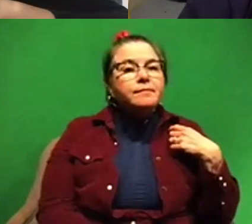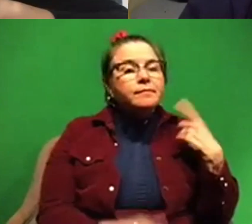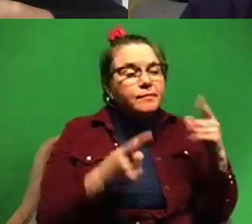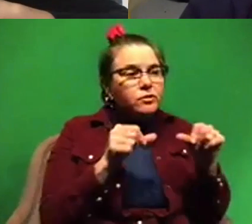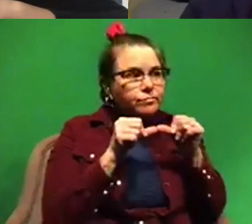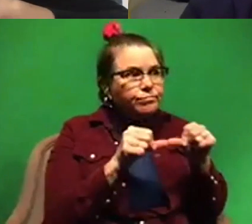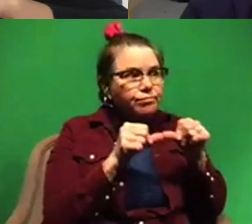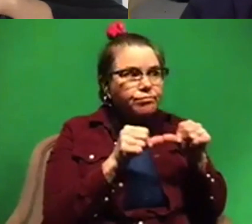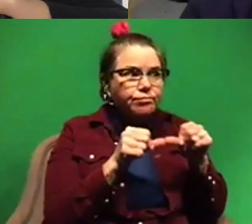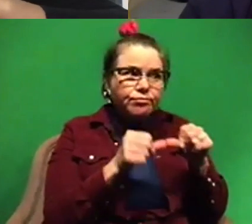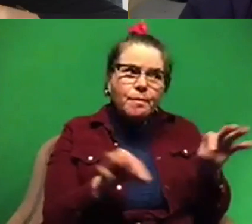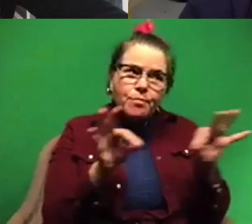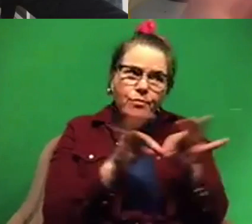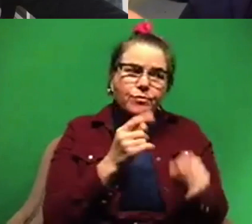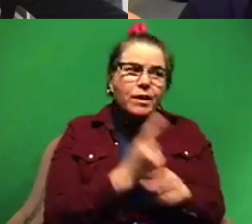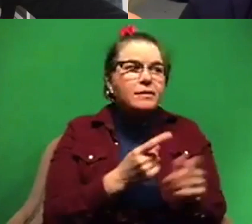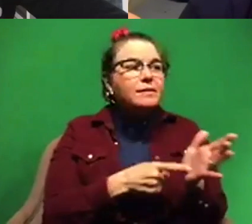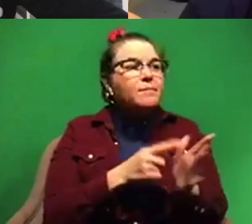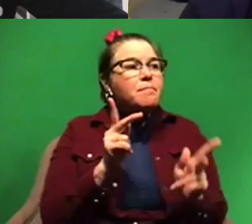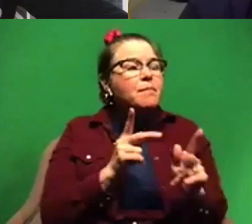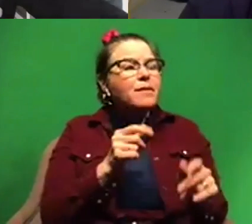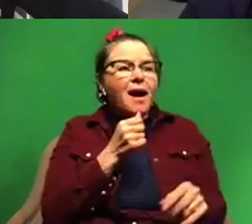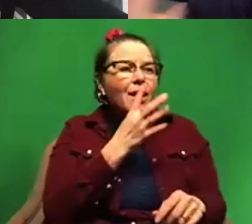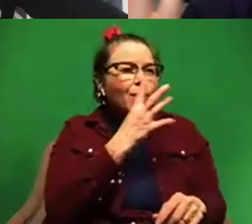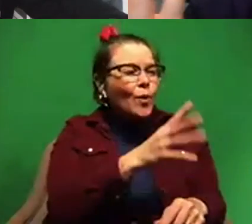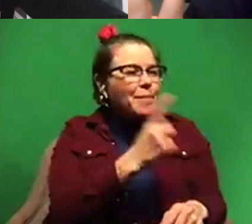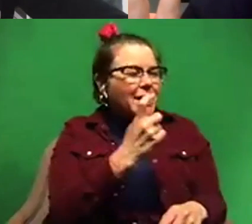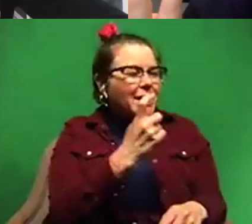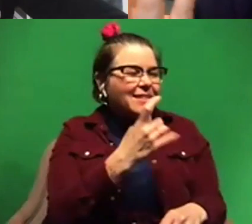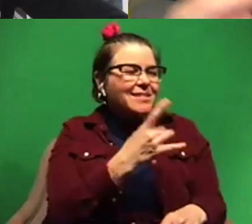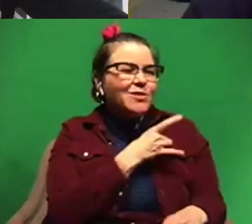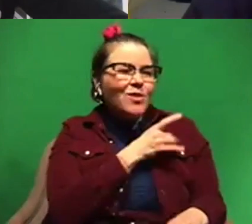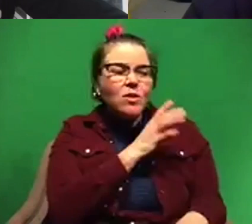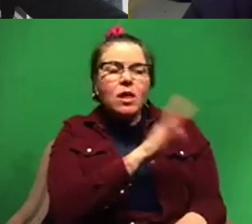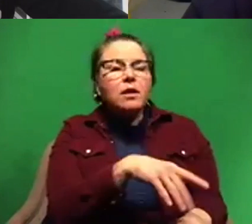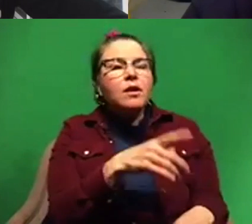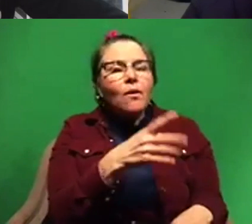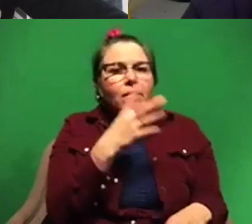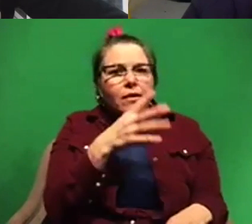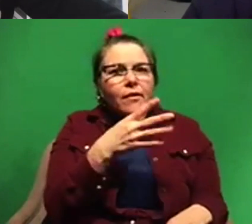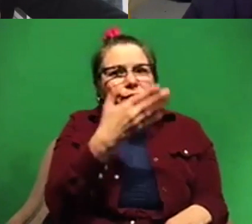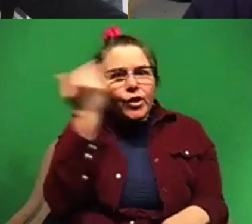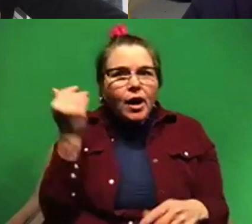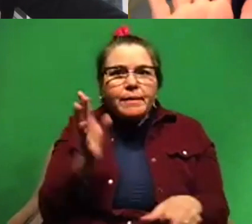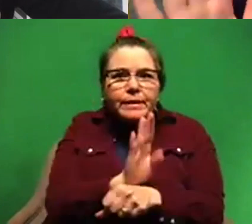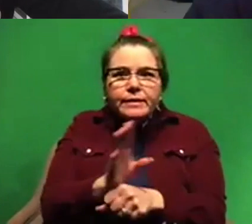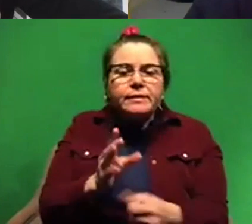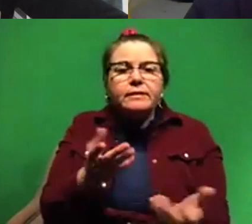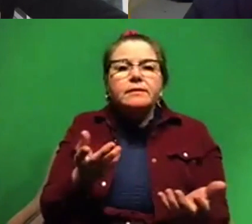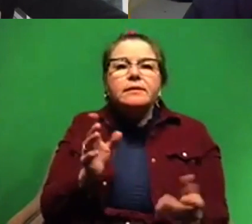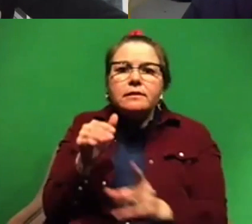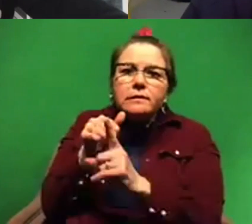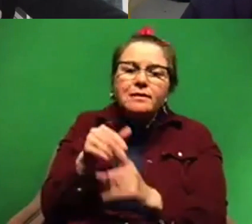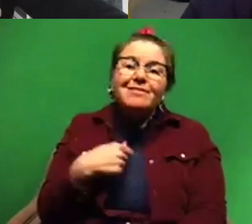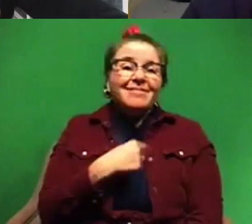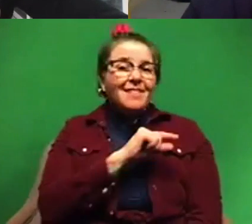important because sometimes people aren't ignoring you because they don't like you. They're ignoring you because they forgot to respond and yeah. They just need a nudge. I know I'm guilty of that